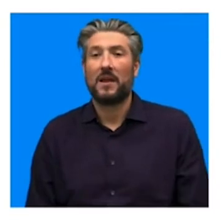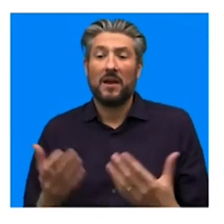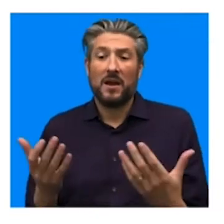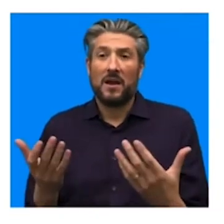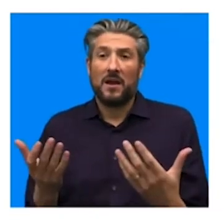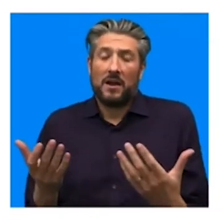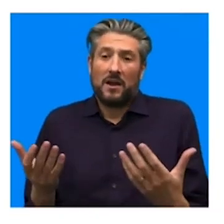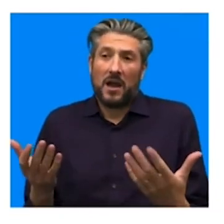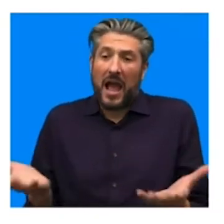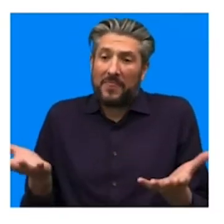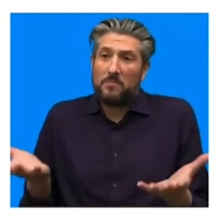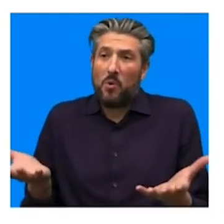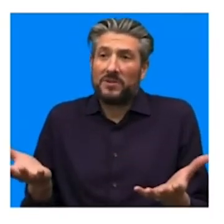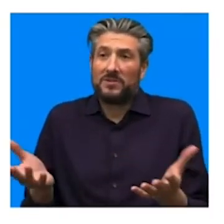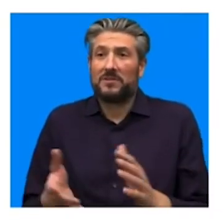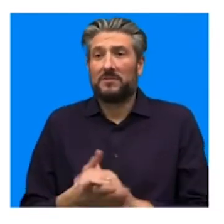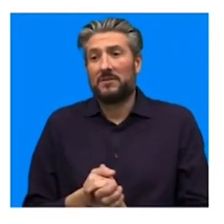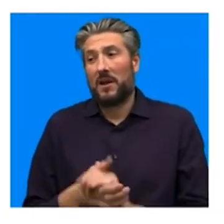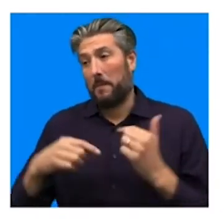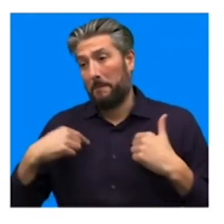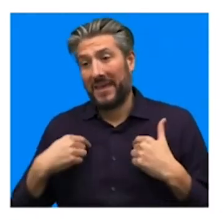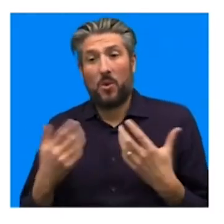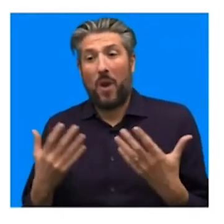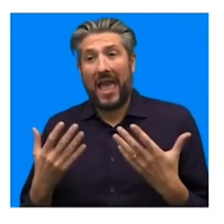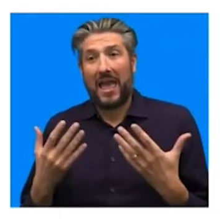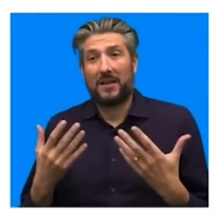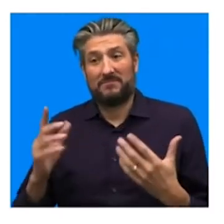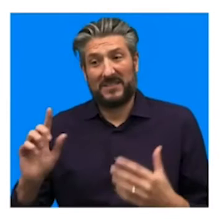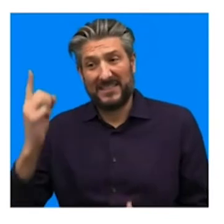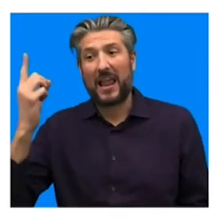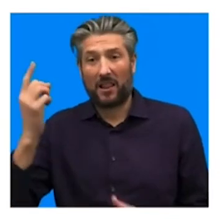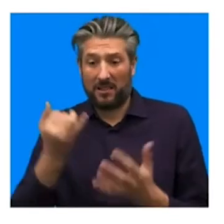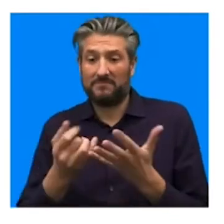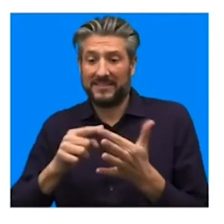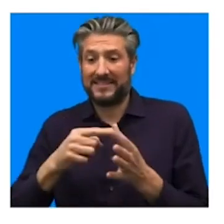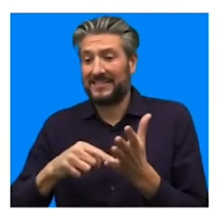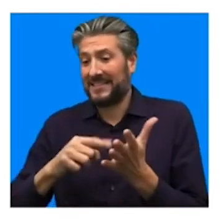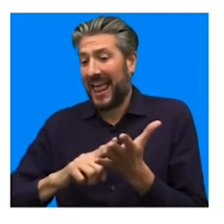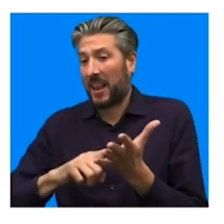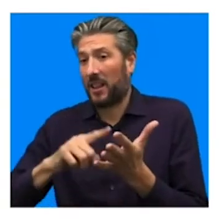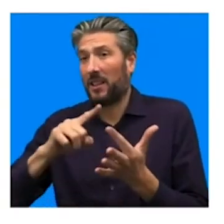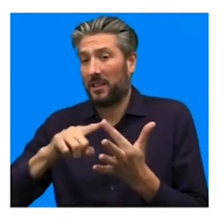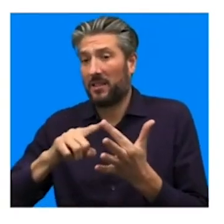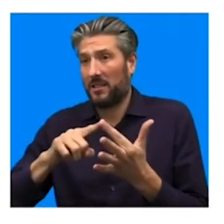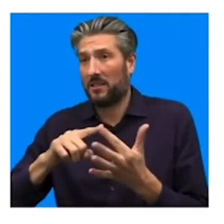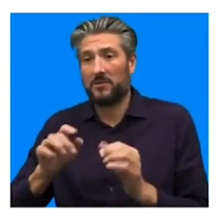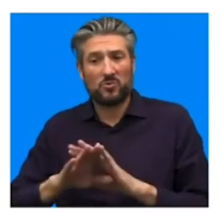these times, as I sit here in Seattle and not at home in the UK, is